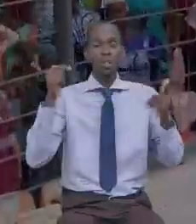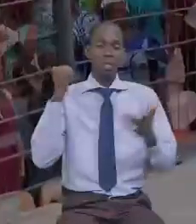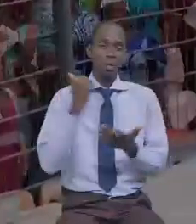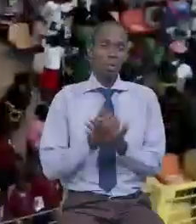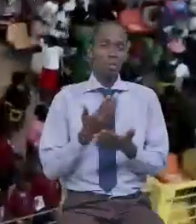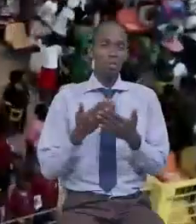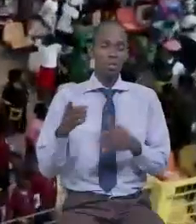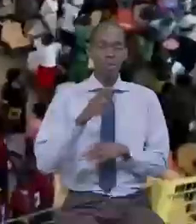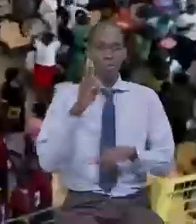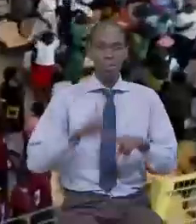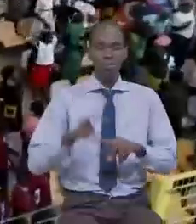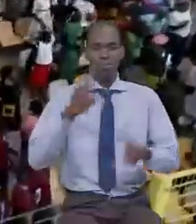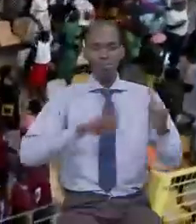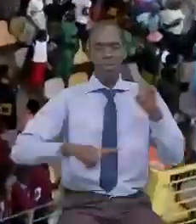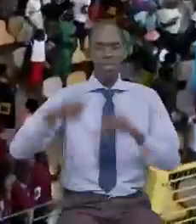down.